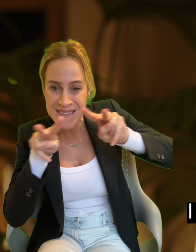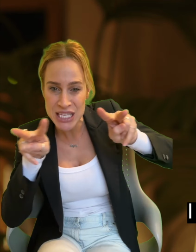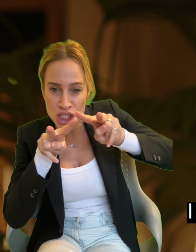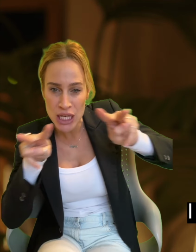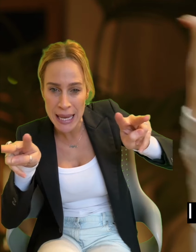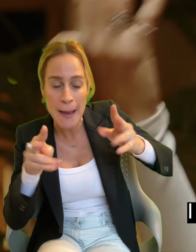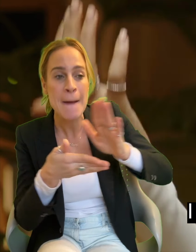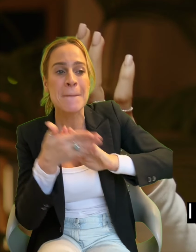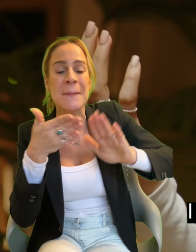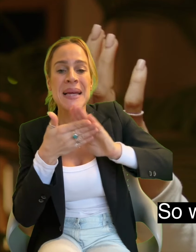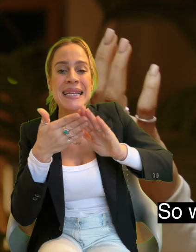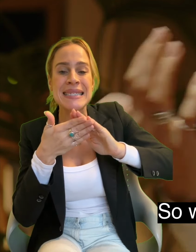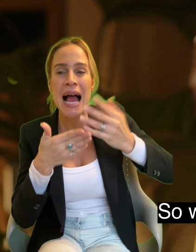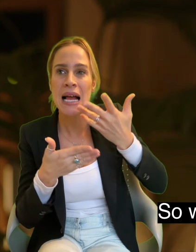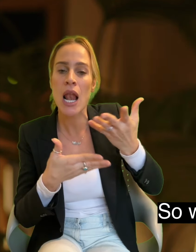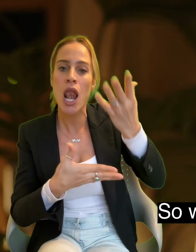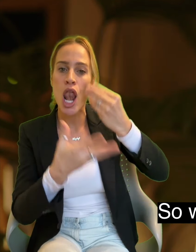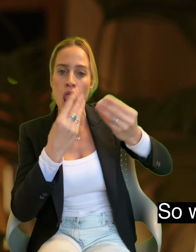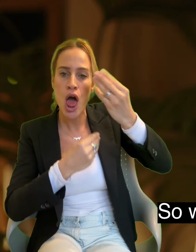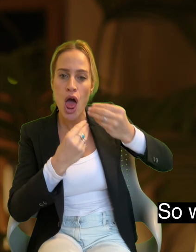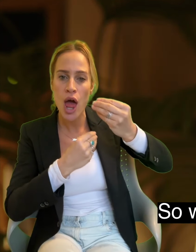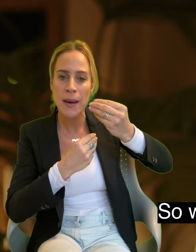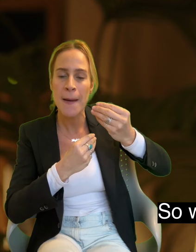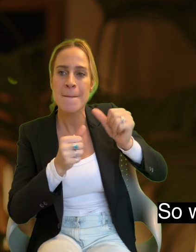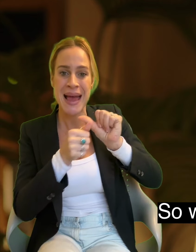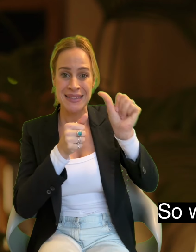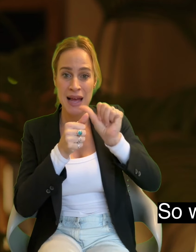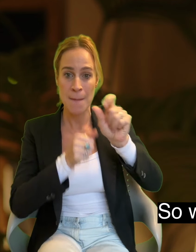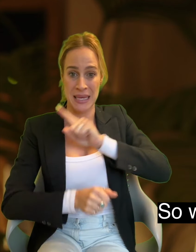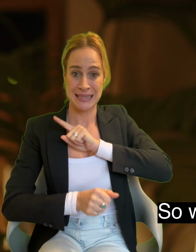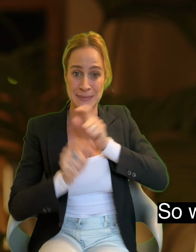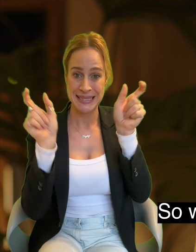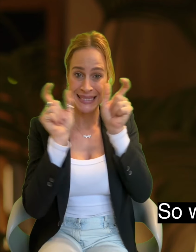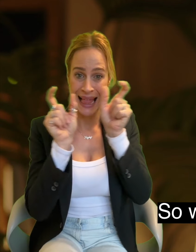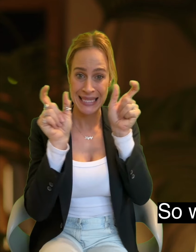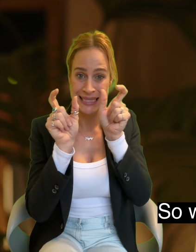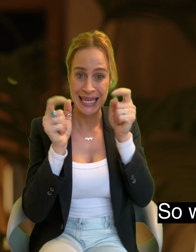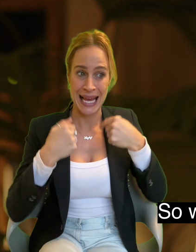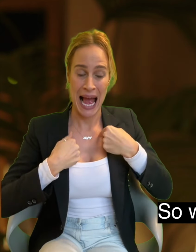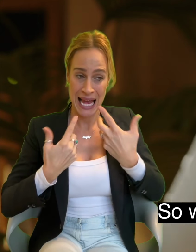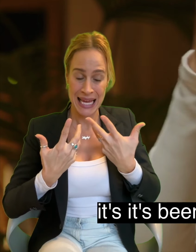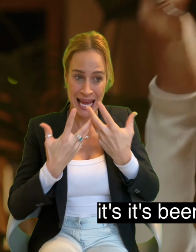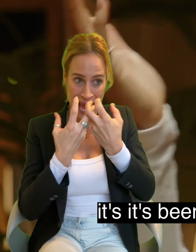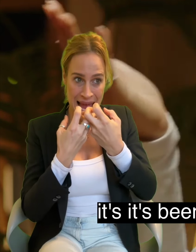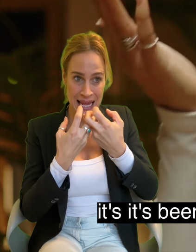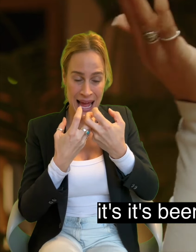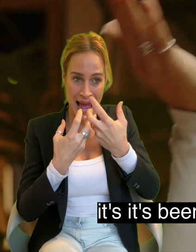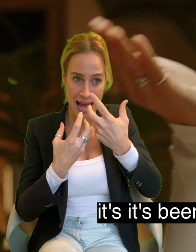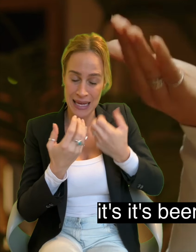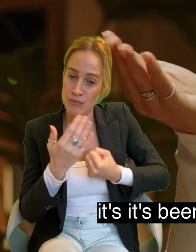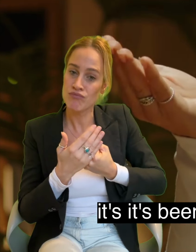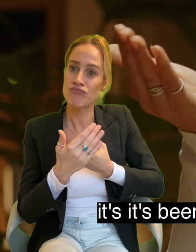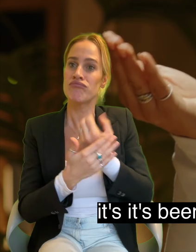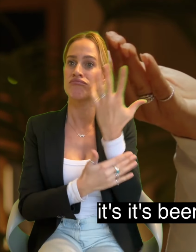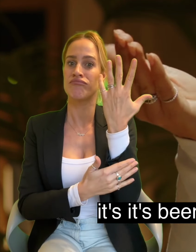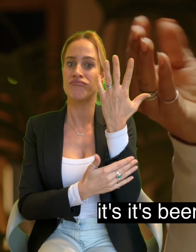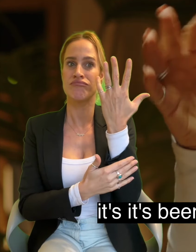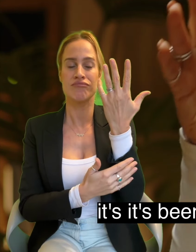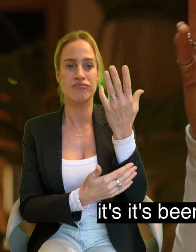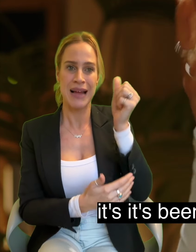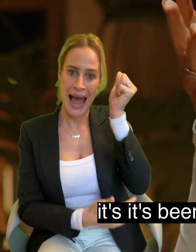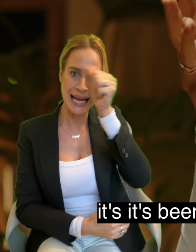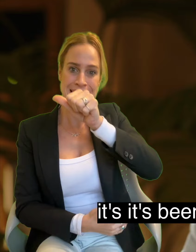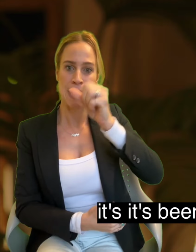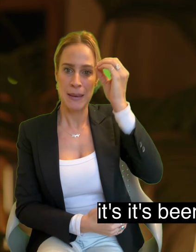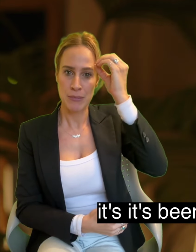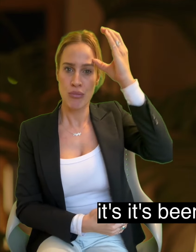and progress academically. So when it gets put in schools, and it won't, you know, until... It should. Well, it's been made into a GCSE and